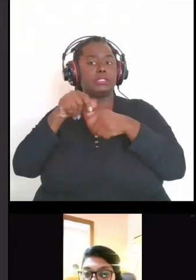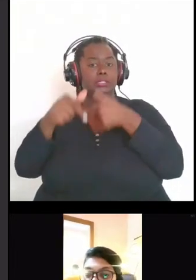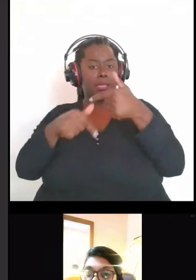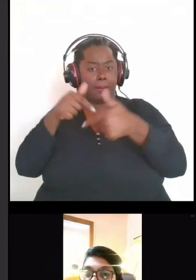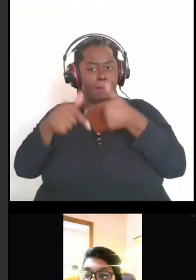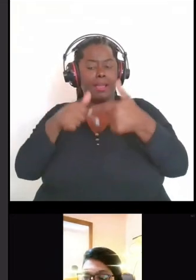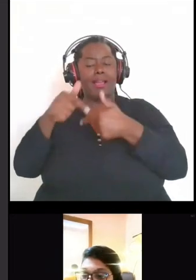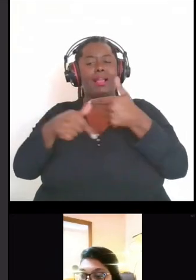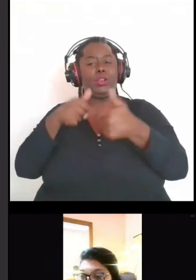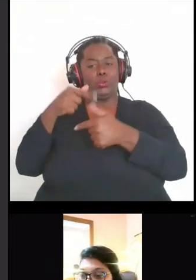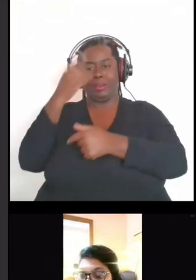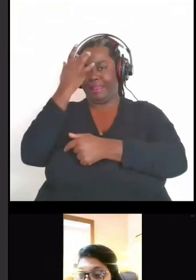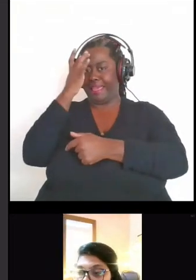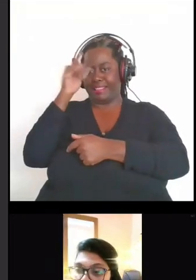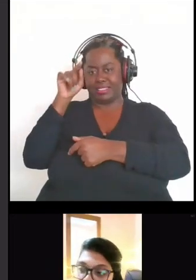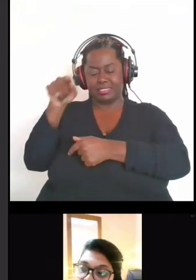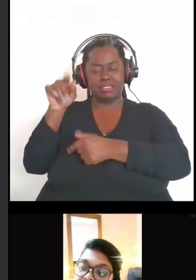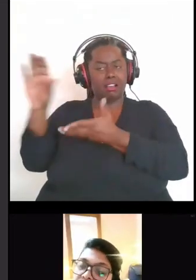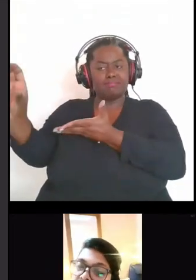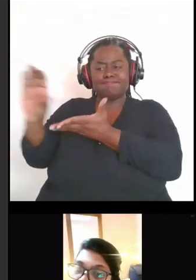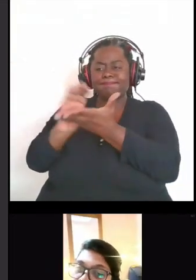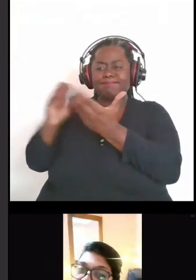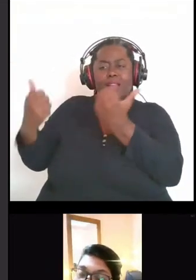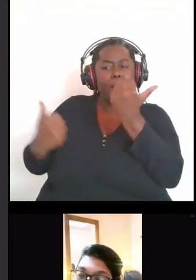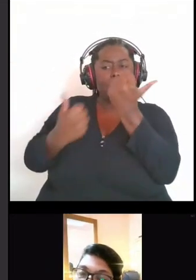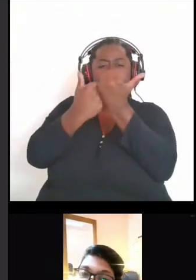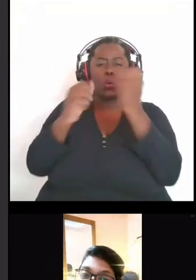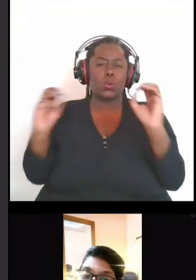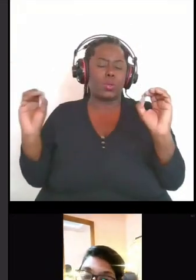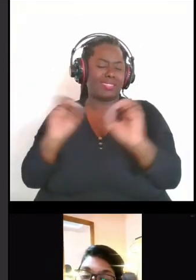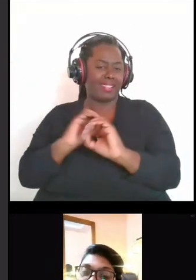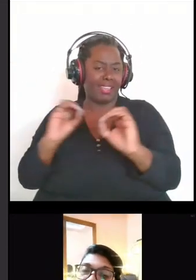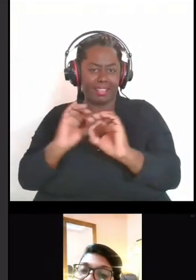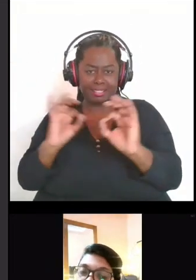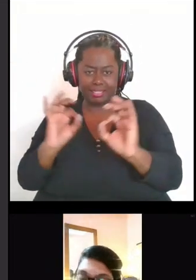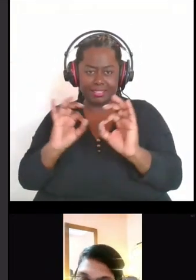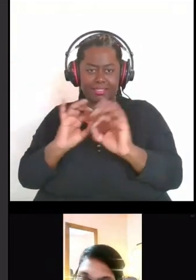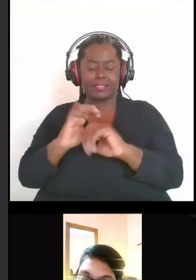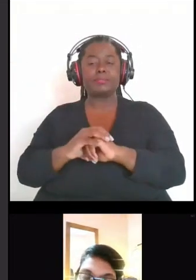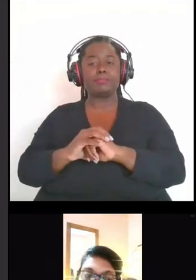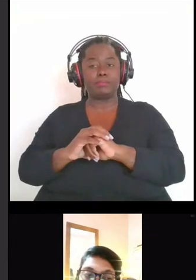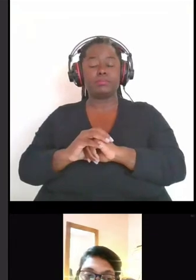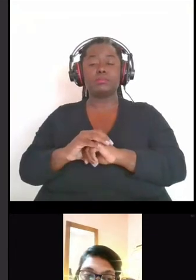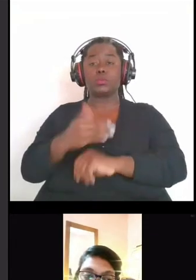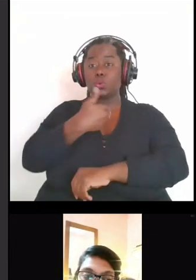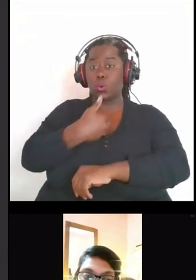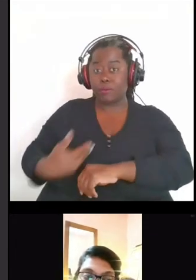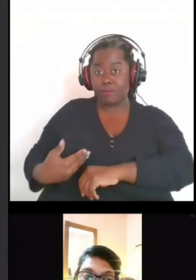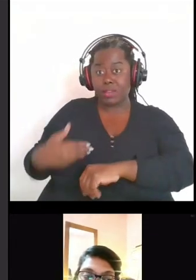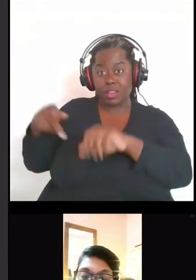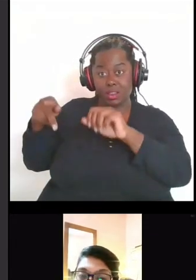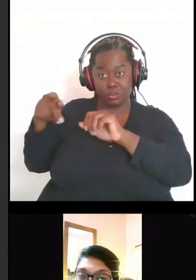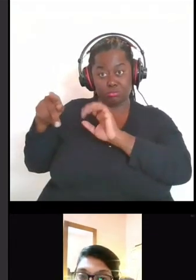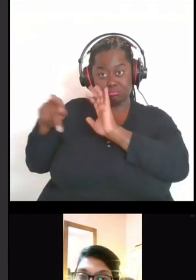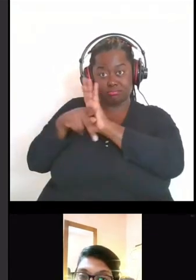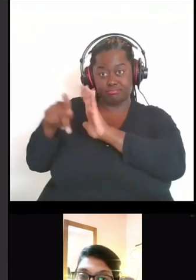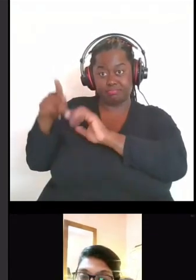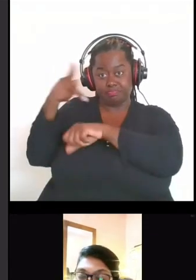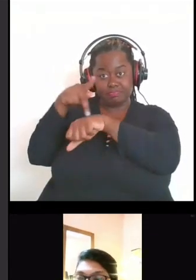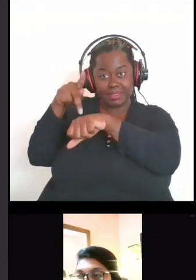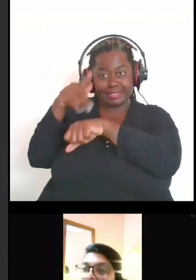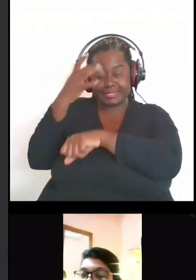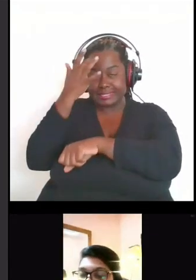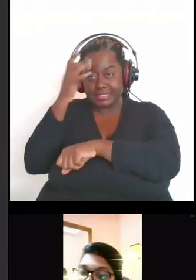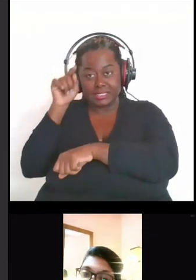it has been even more difficult because the Indian government now has been very right-wing and we have